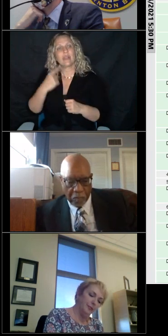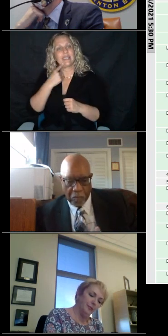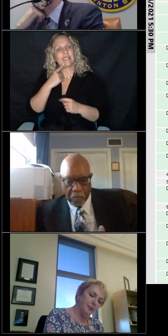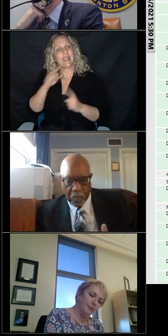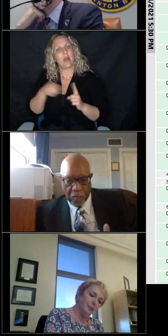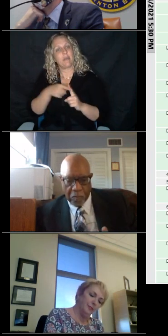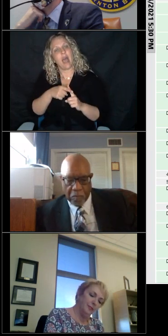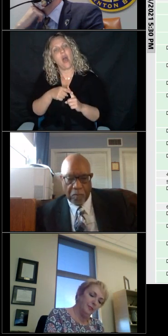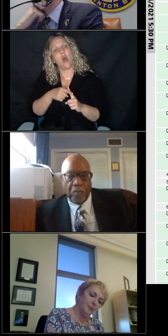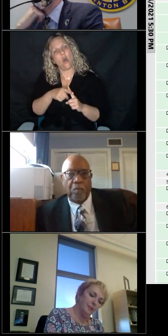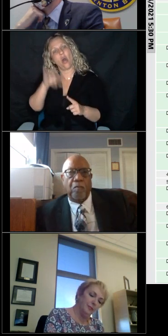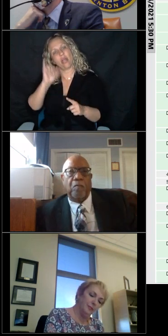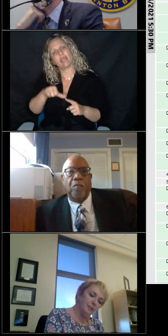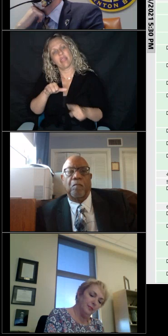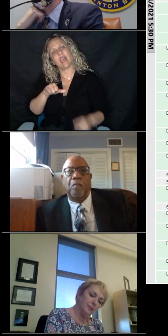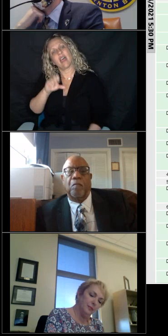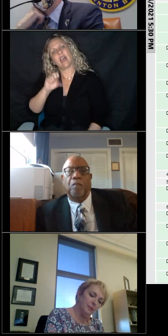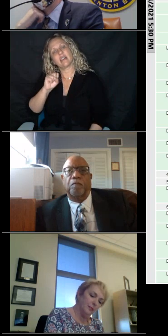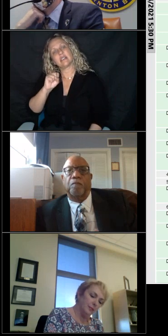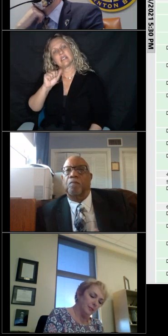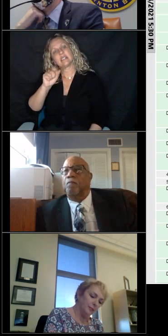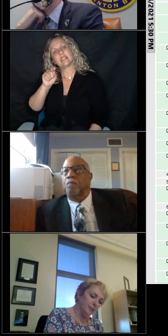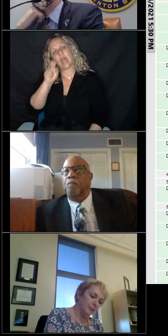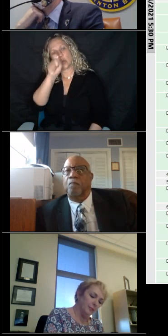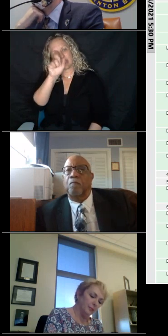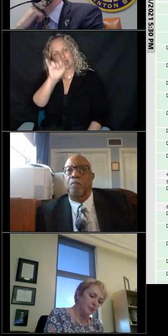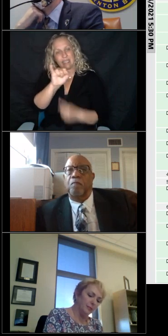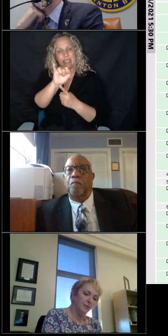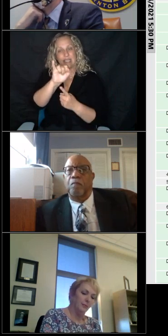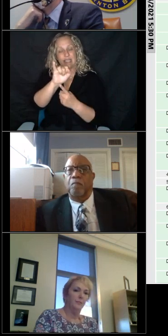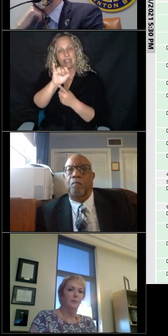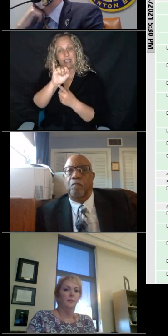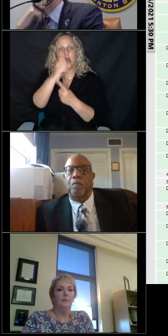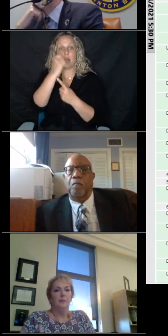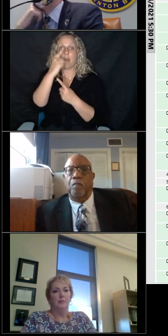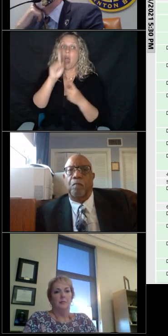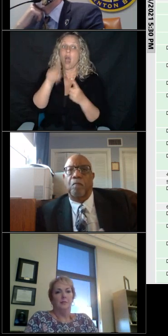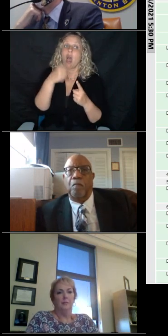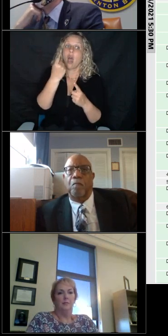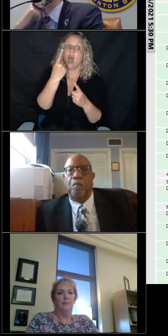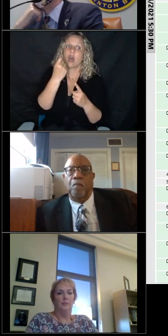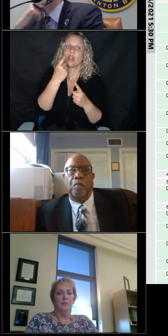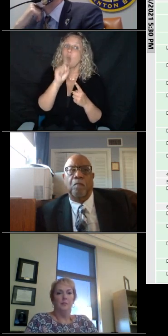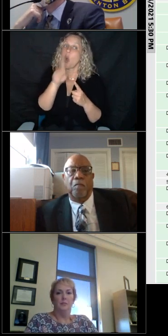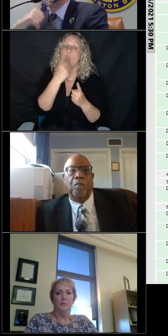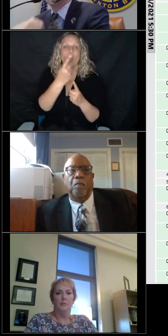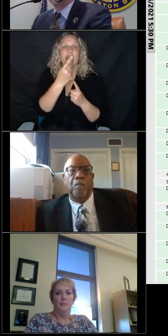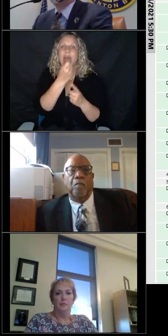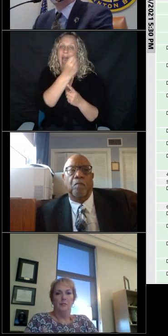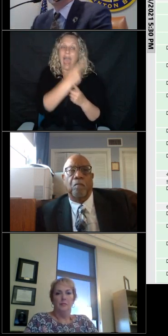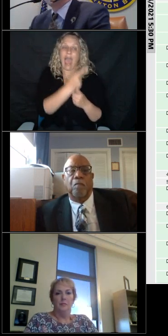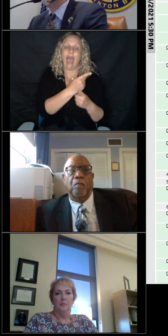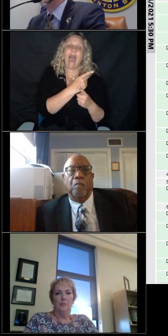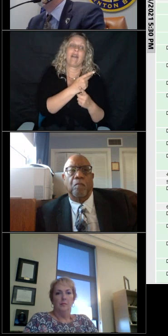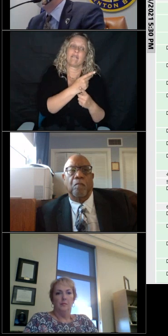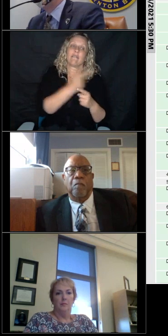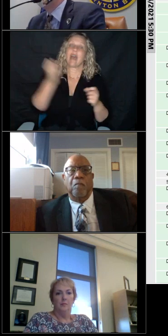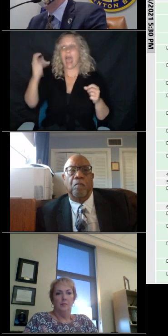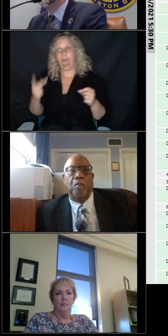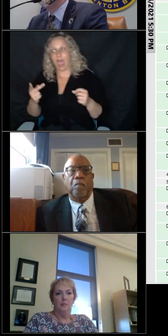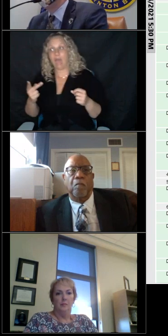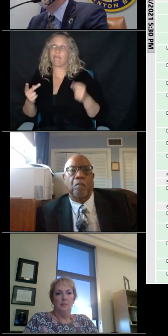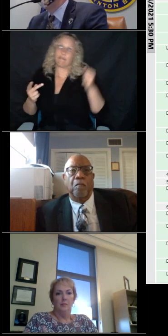but the one good thing is from now on, at least half will never be swept. Only half, Only half will be is guaranteed. yeah. And half will be swept,